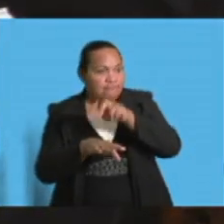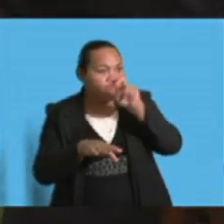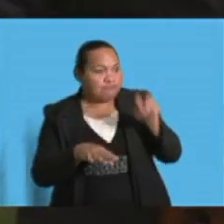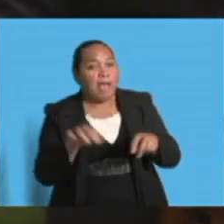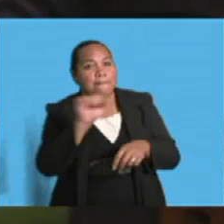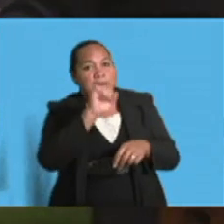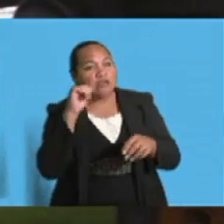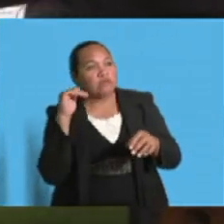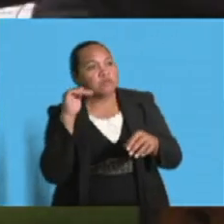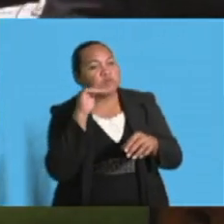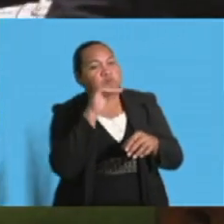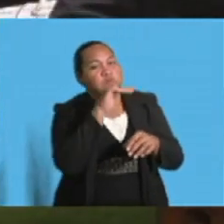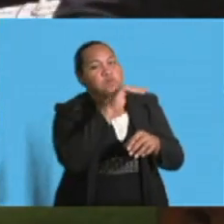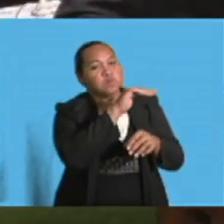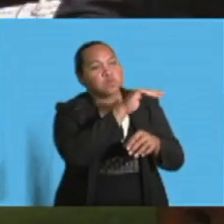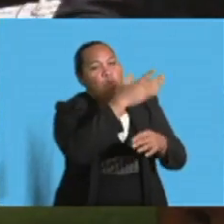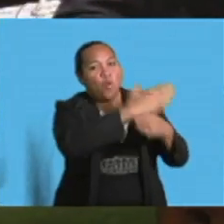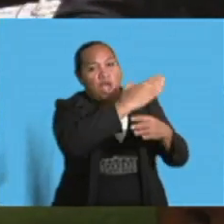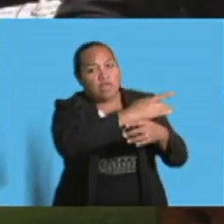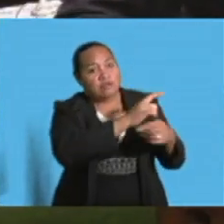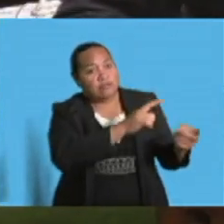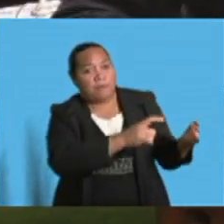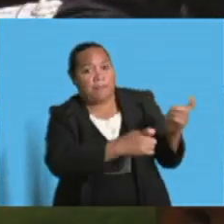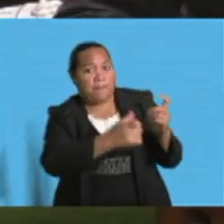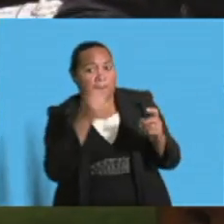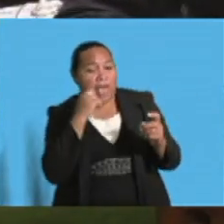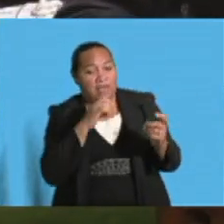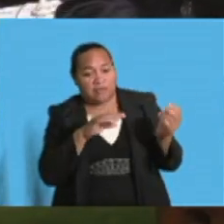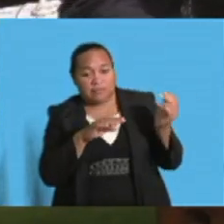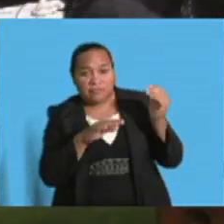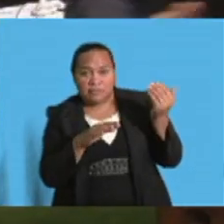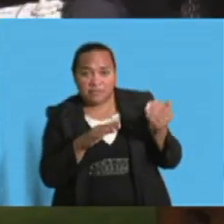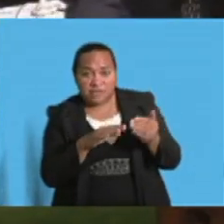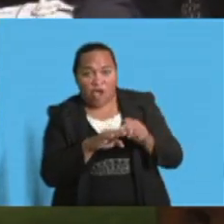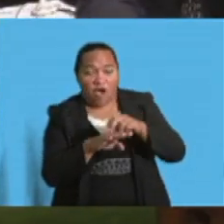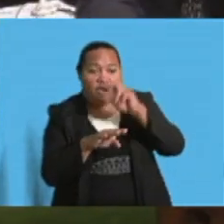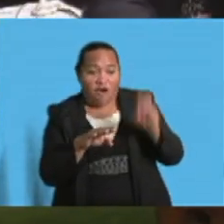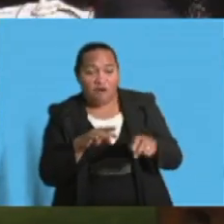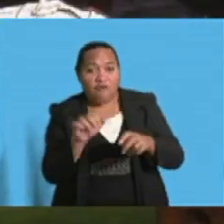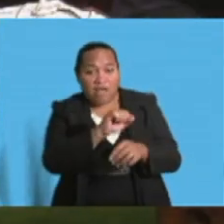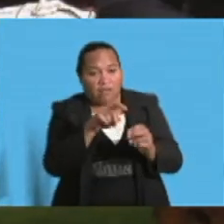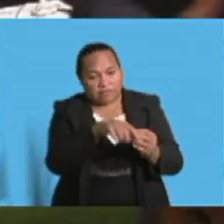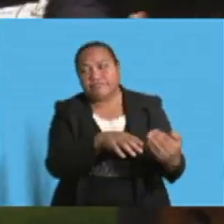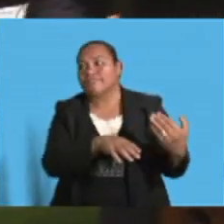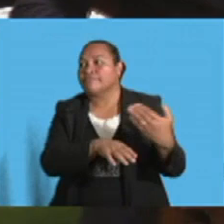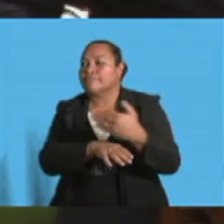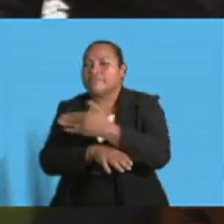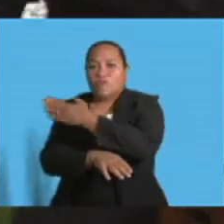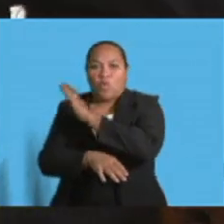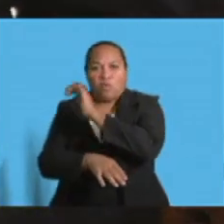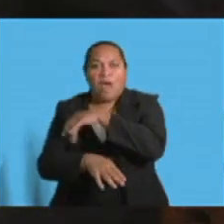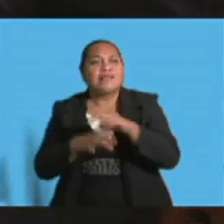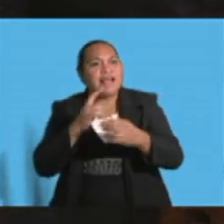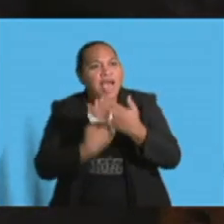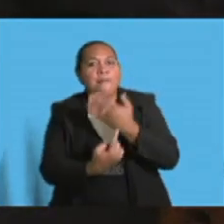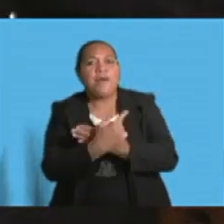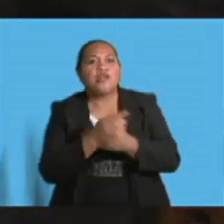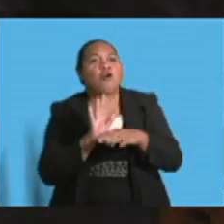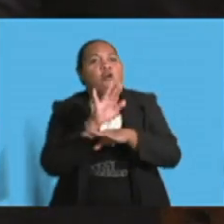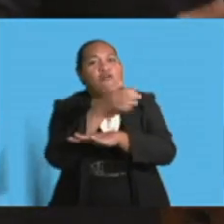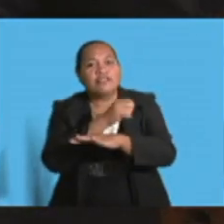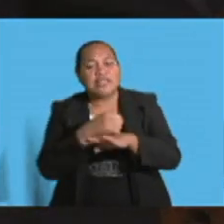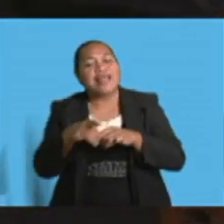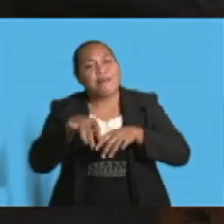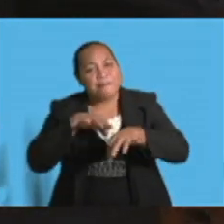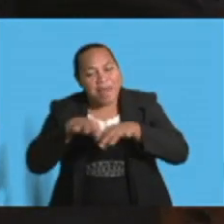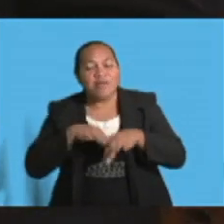minutes, back home in to my car in 20 minutes. On the weekends I drive my car. That's what happens overseas. That's the plan.